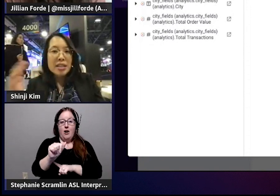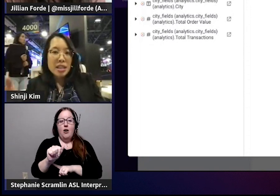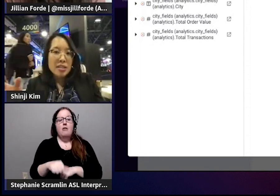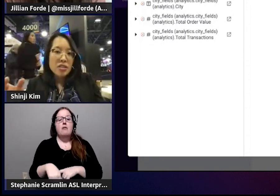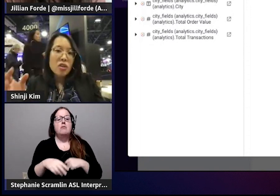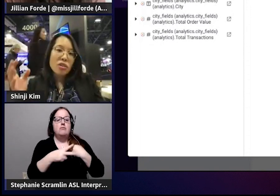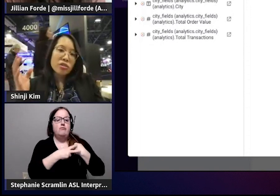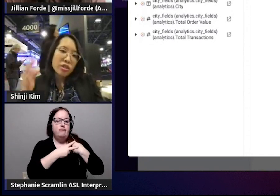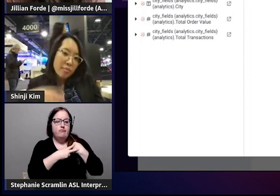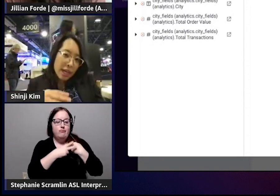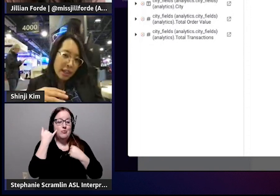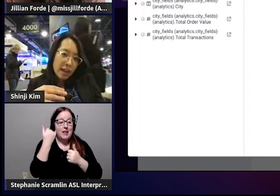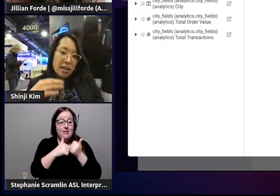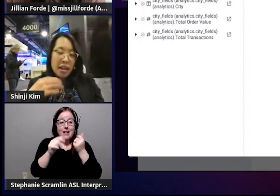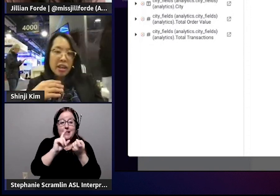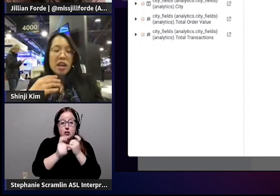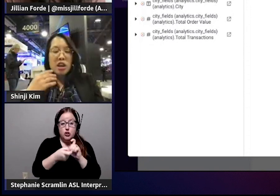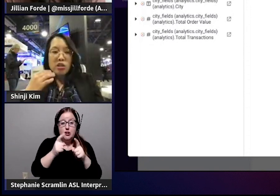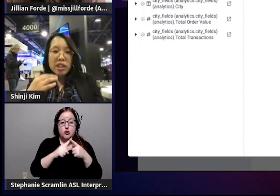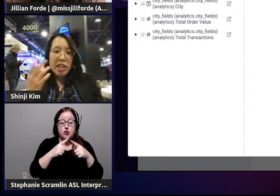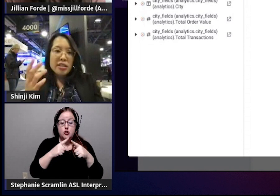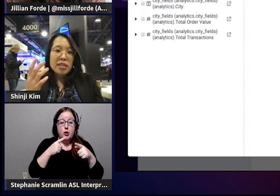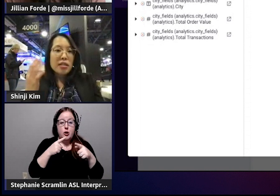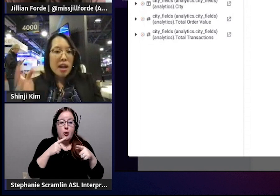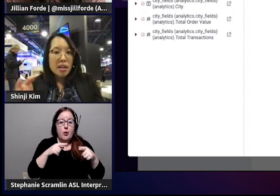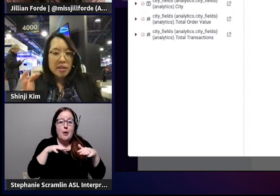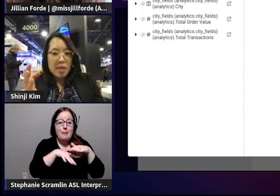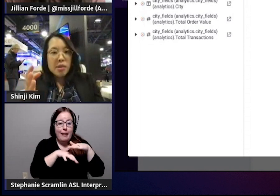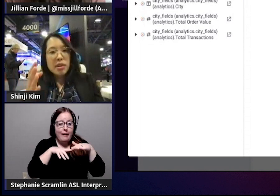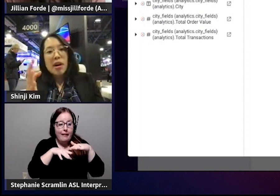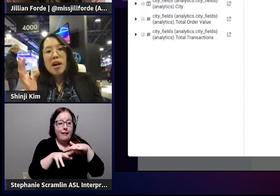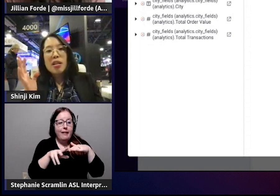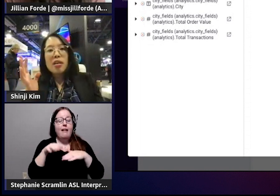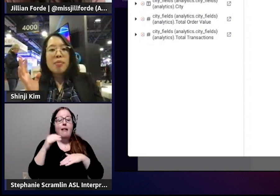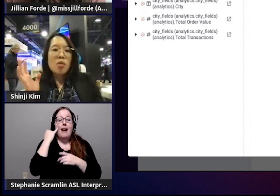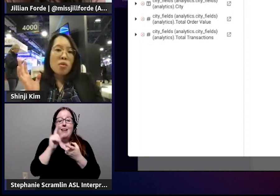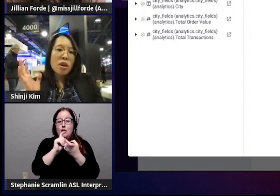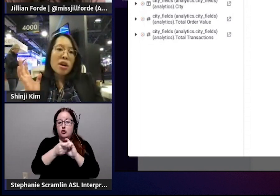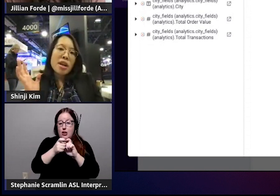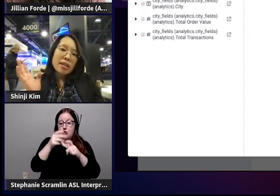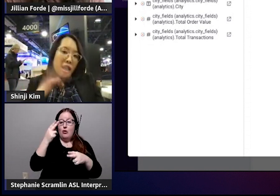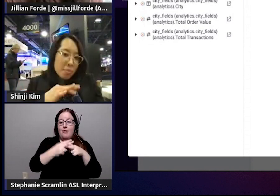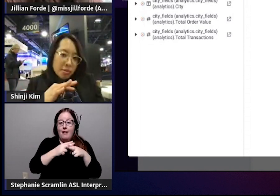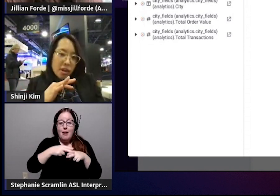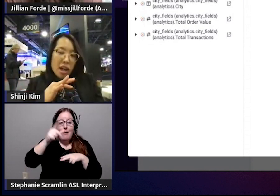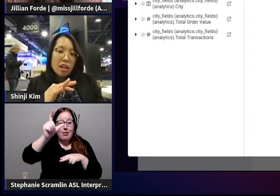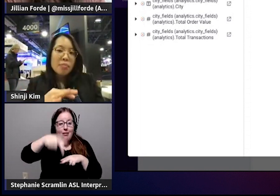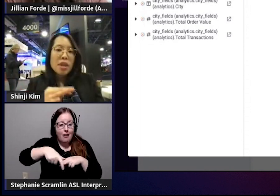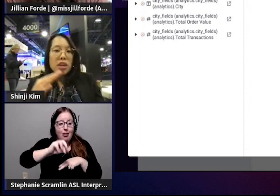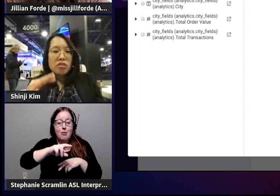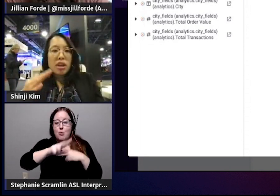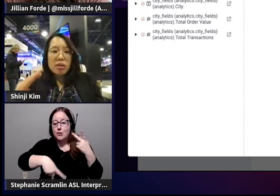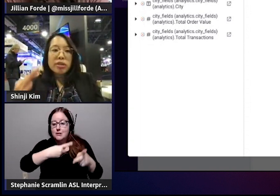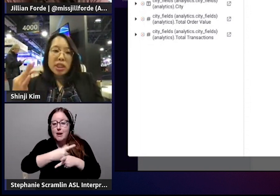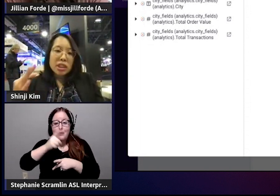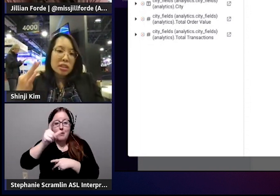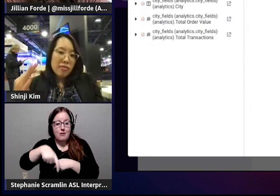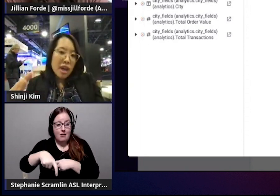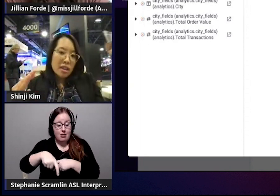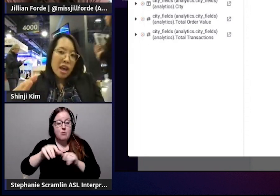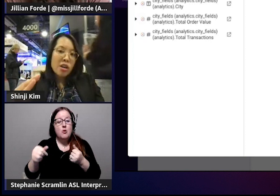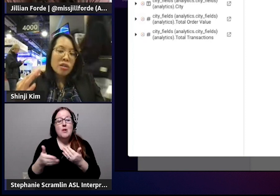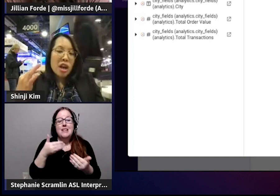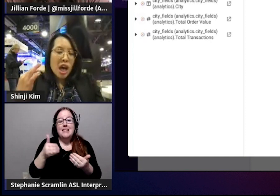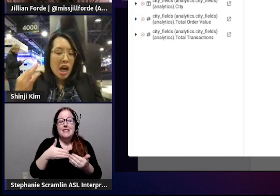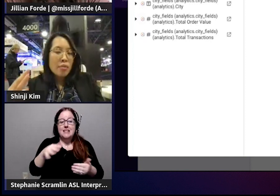any changes onto your metadata, like you're changing a name of the column or type of the column, you can also easily